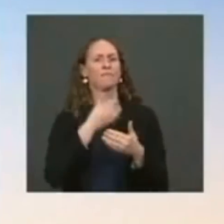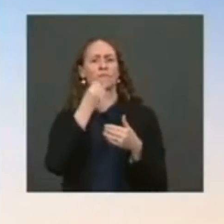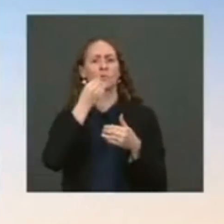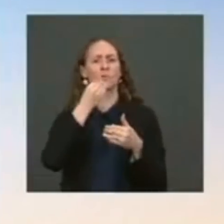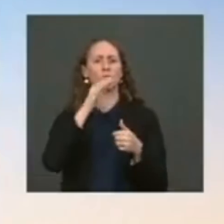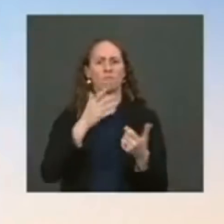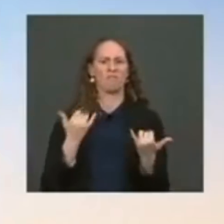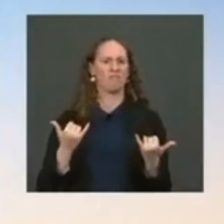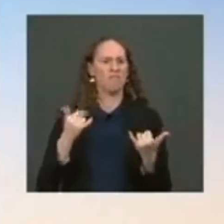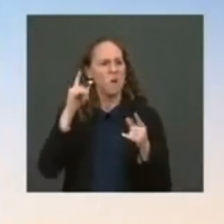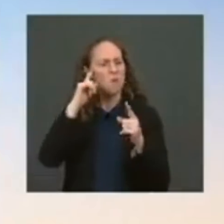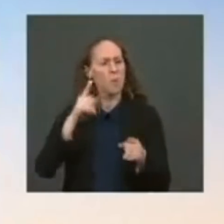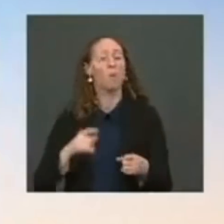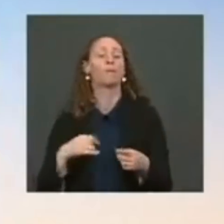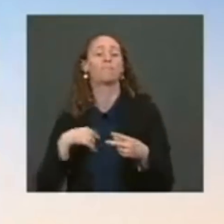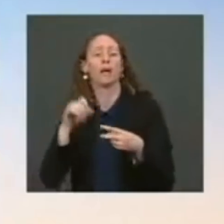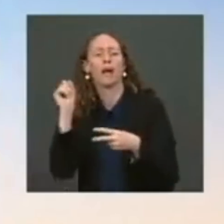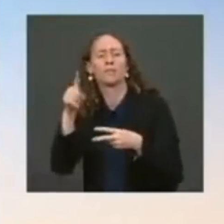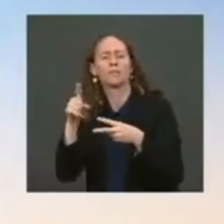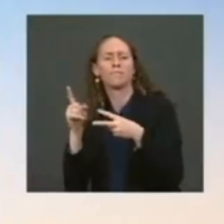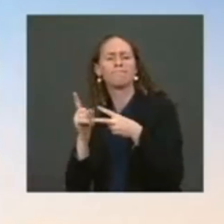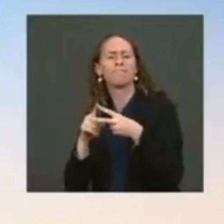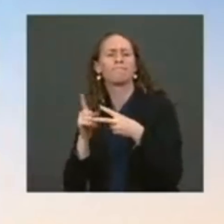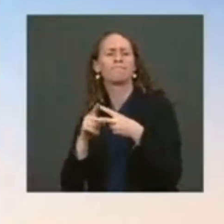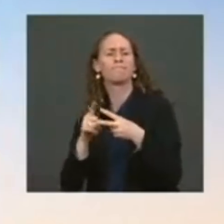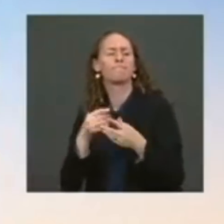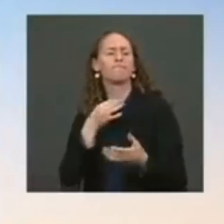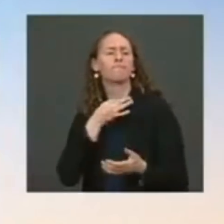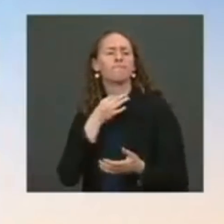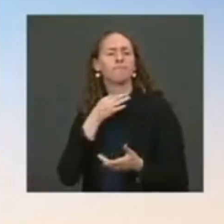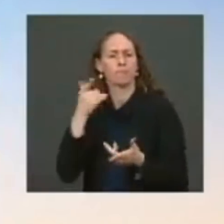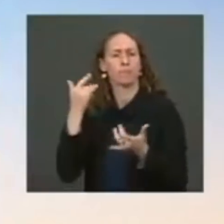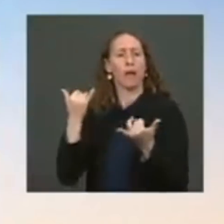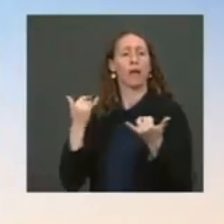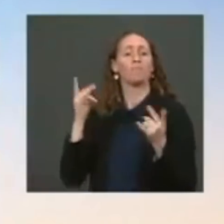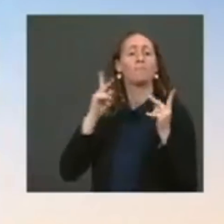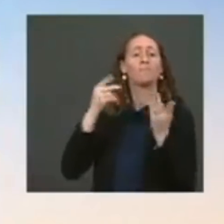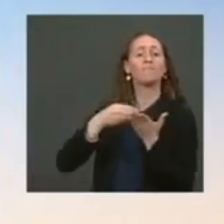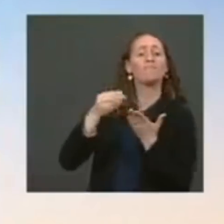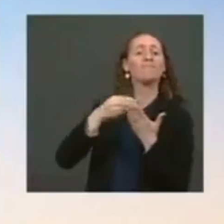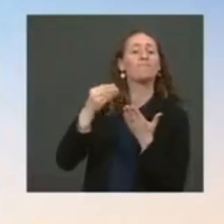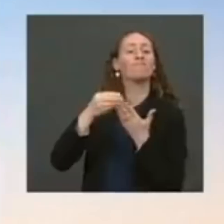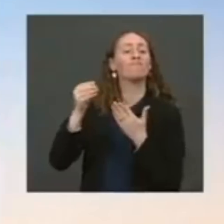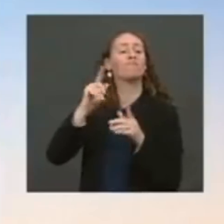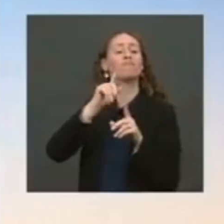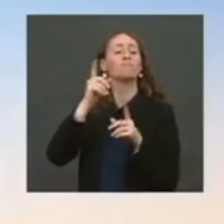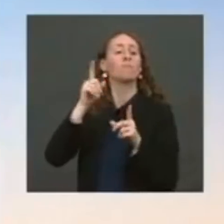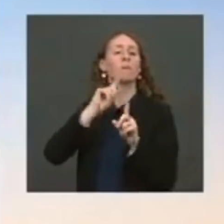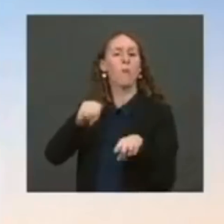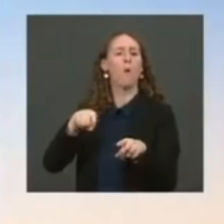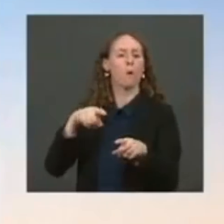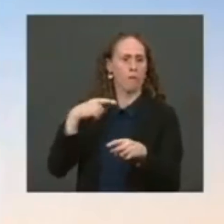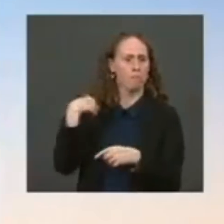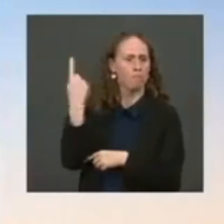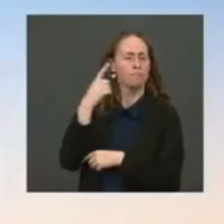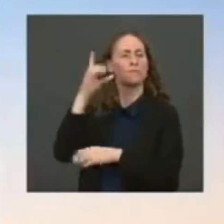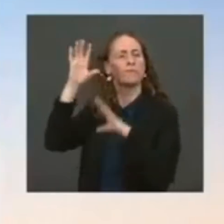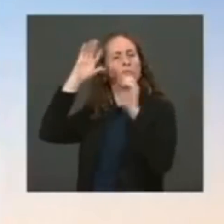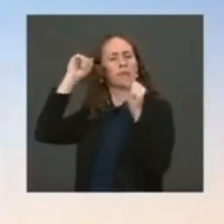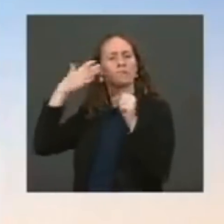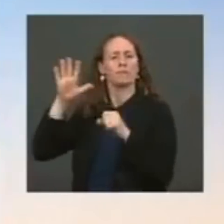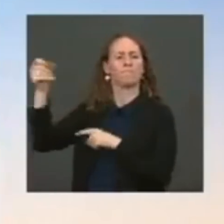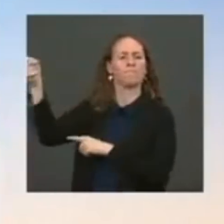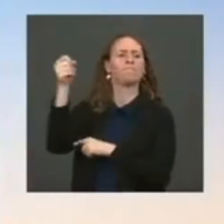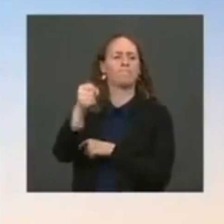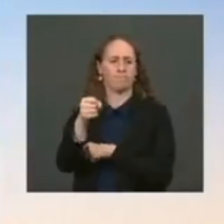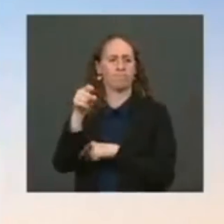First, with today's consumer prices report and President Biden's pending choice about leadership of the Federal Reserve, how patient is